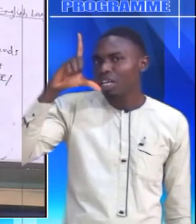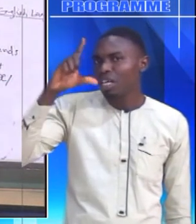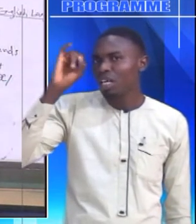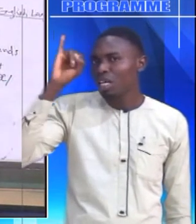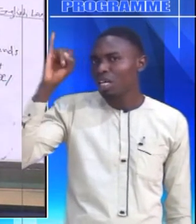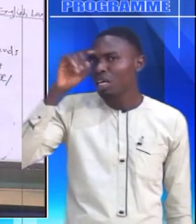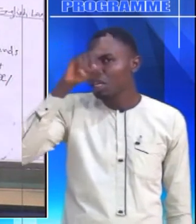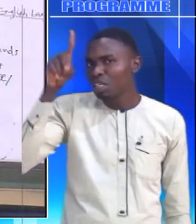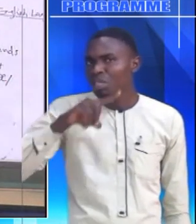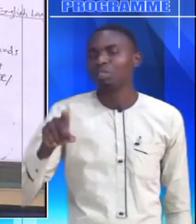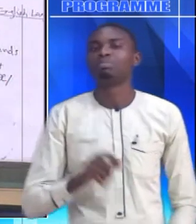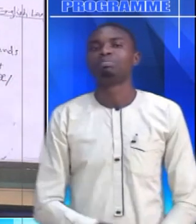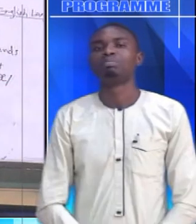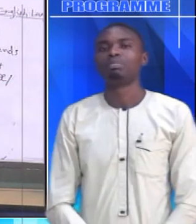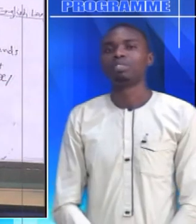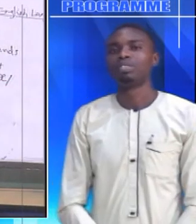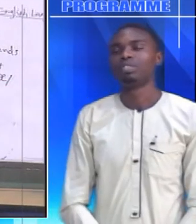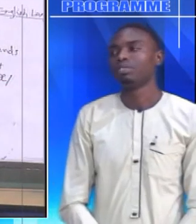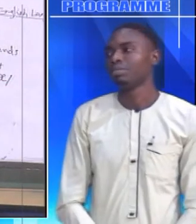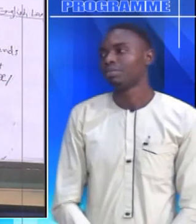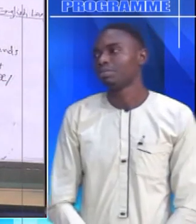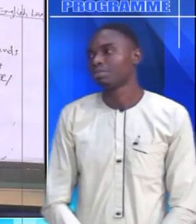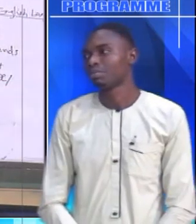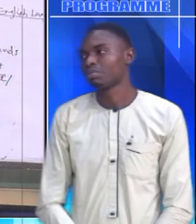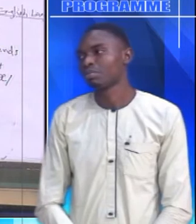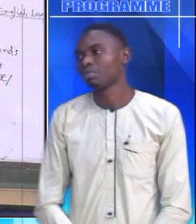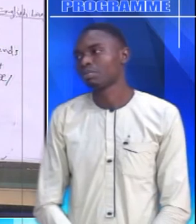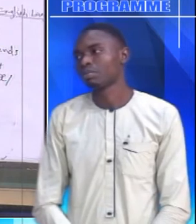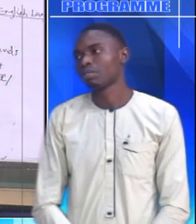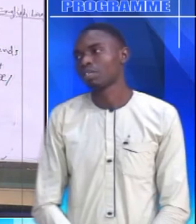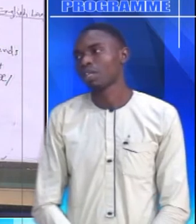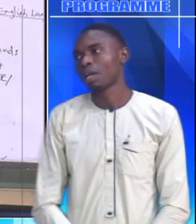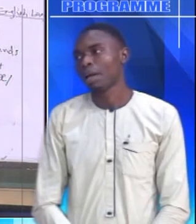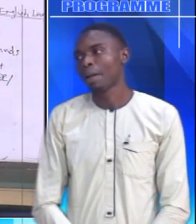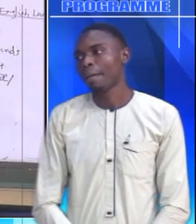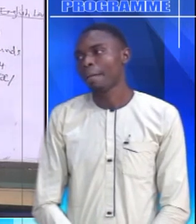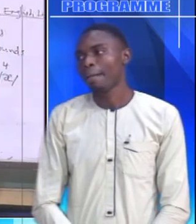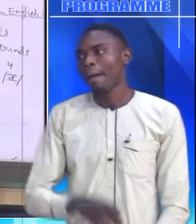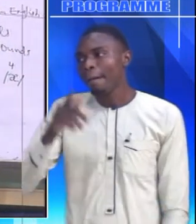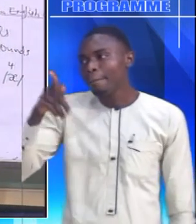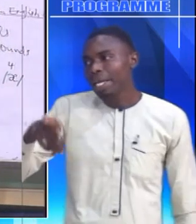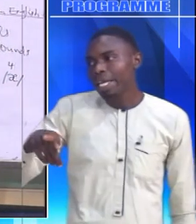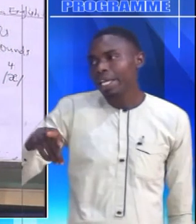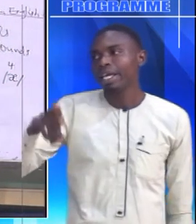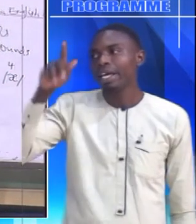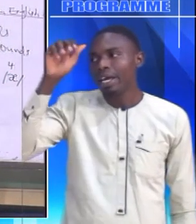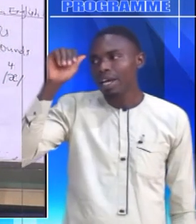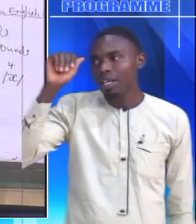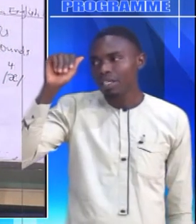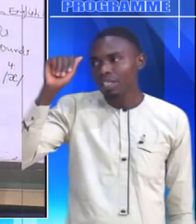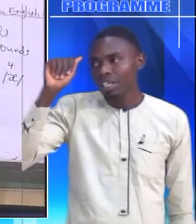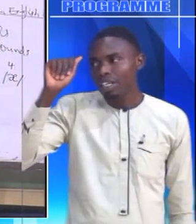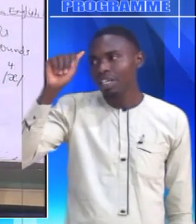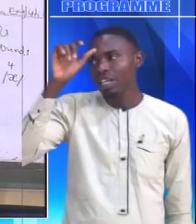it's police. Police. Police. It's not what? Police.